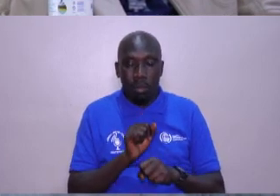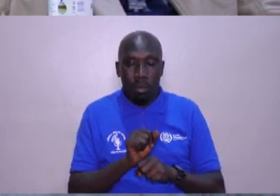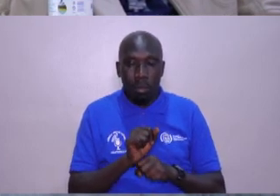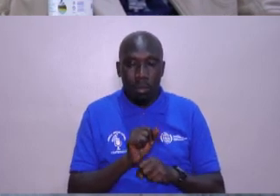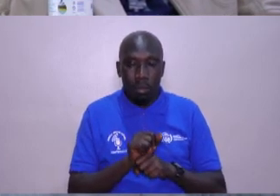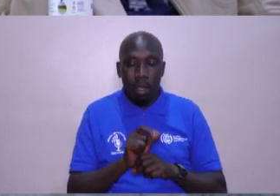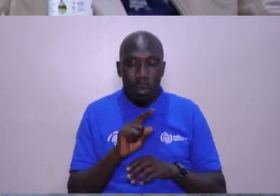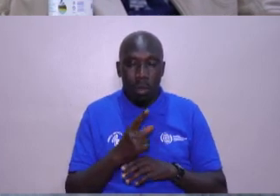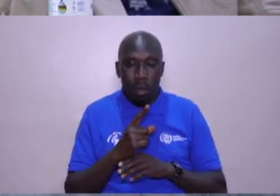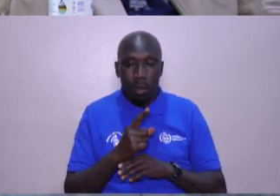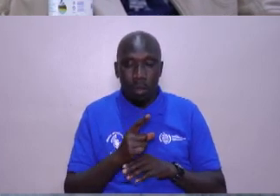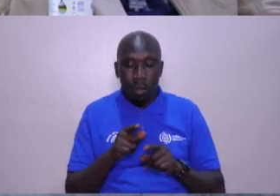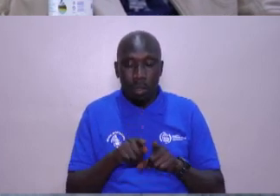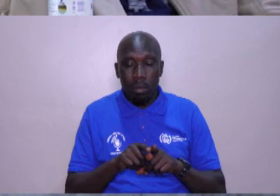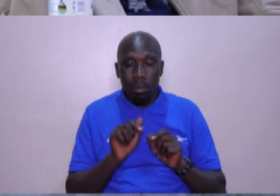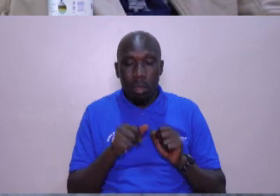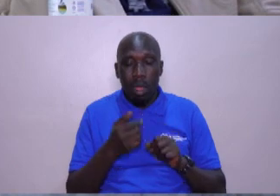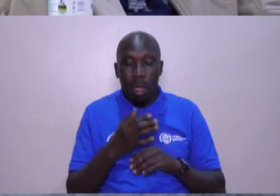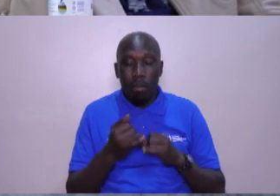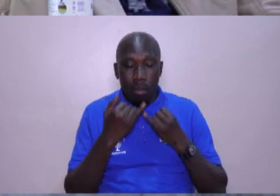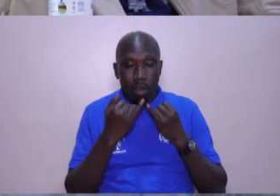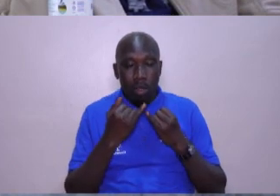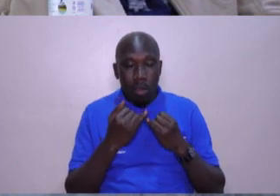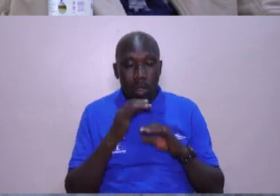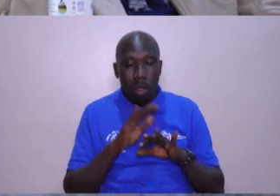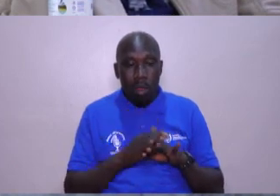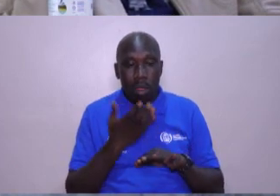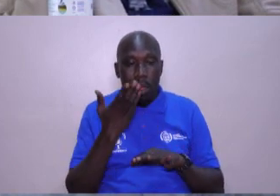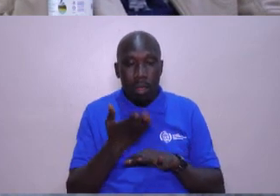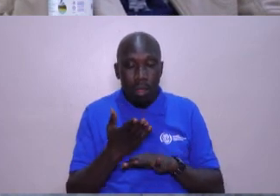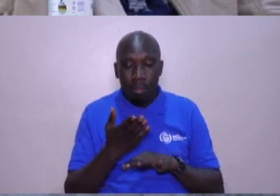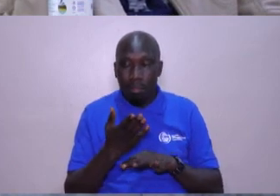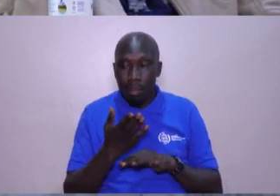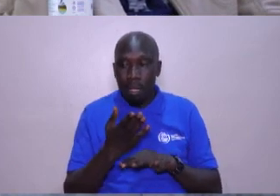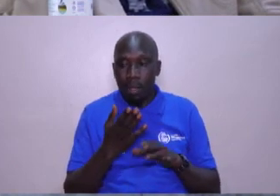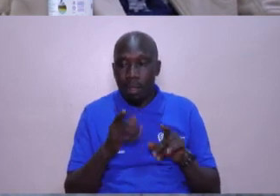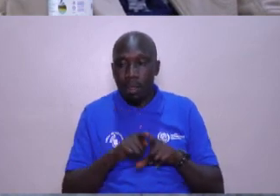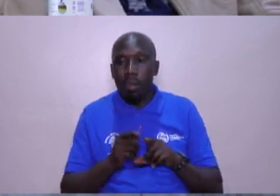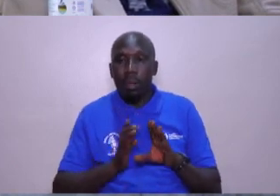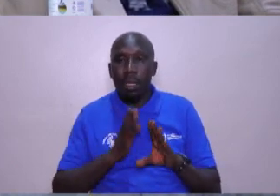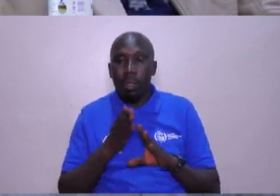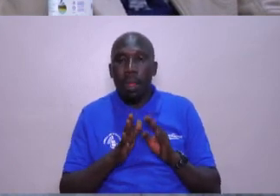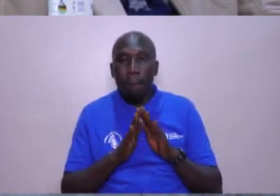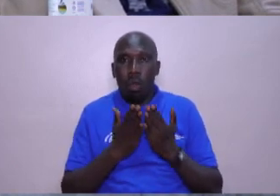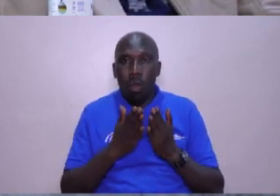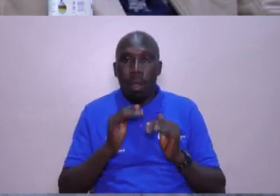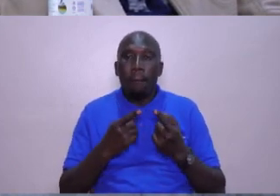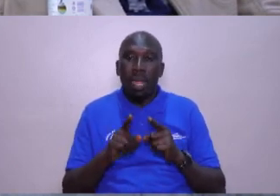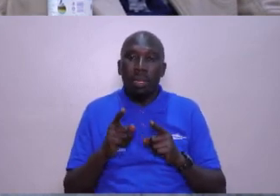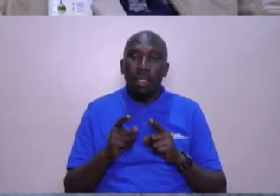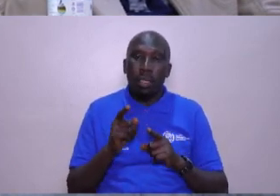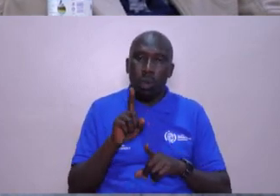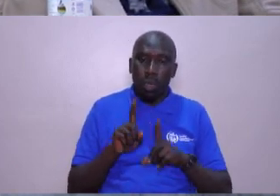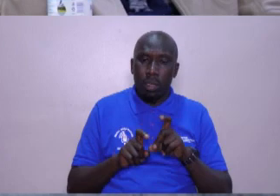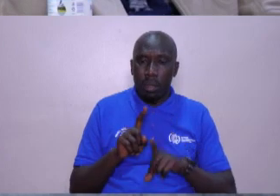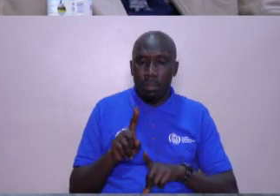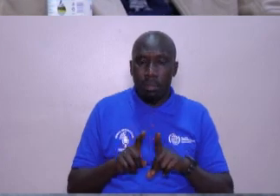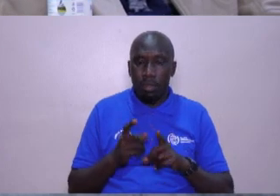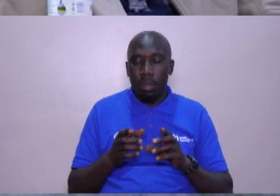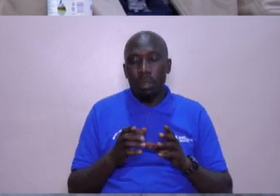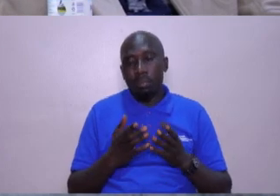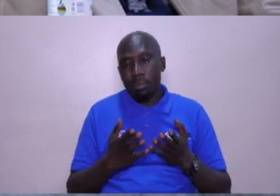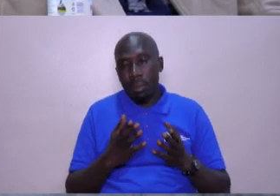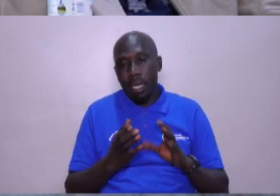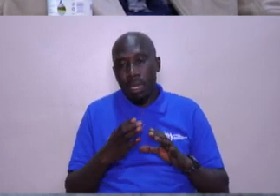is one. He has to produce content for this and then for that good. But the same way should be cut across. And I think we were having